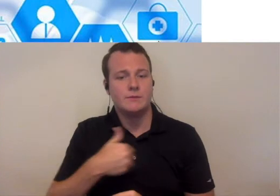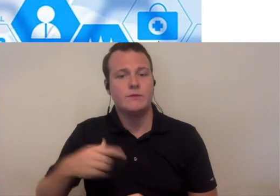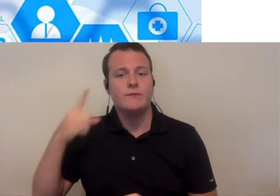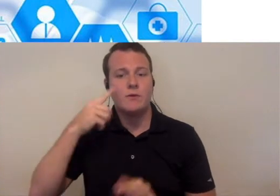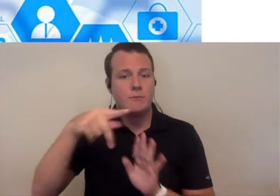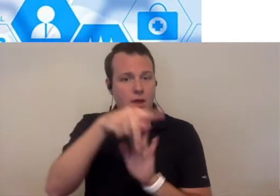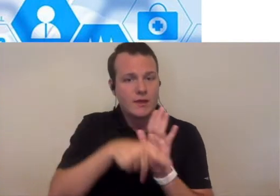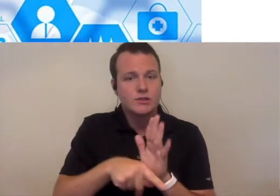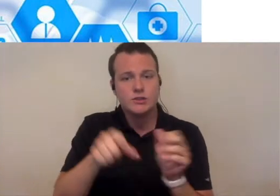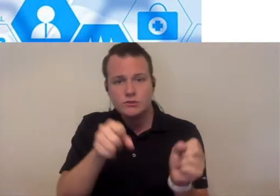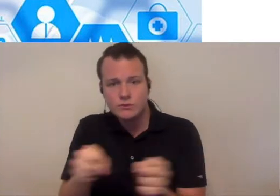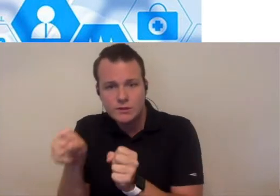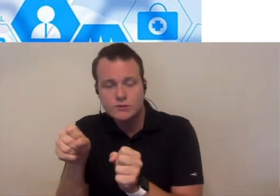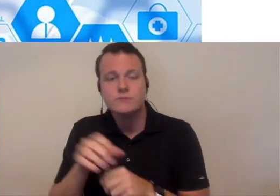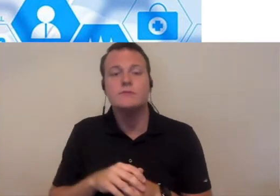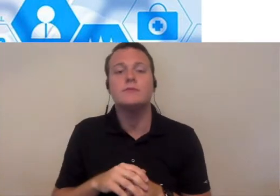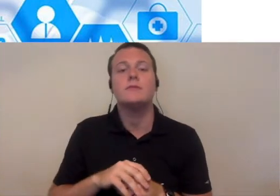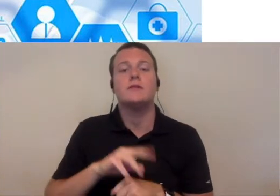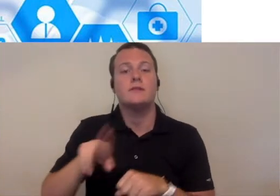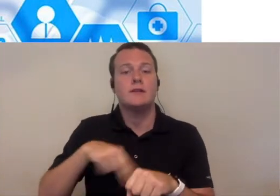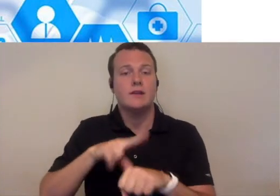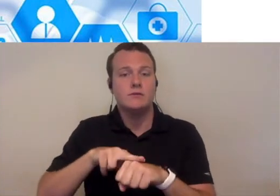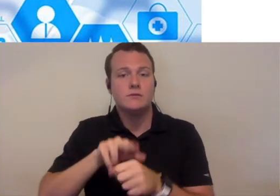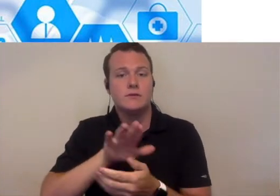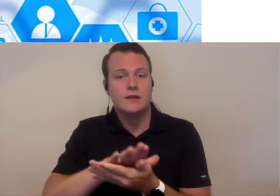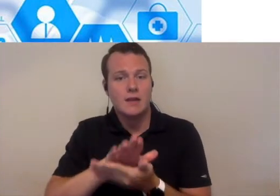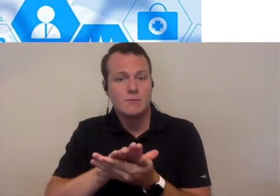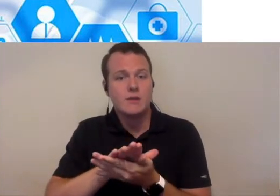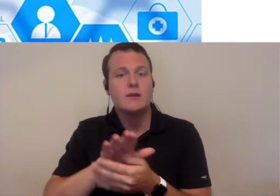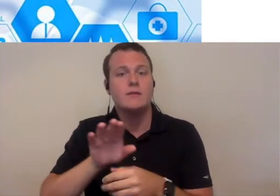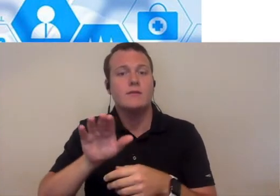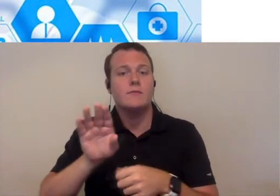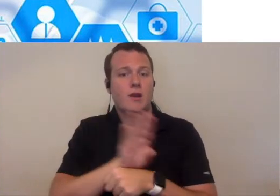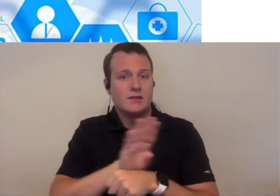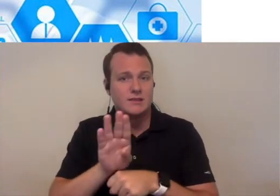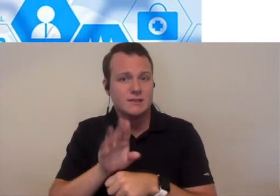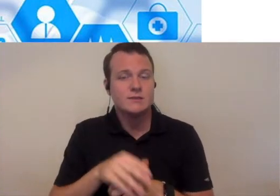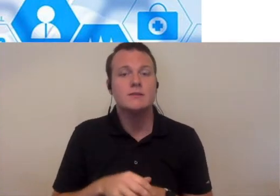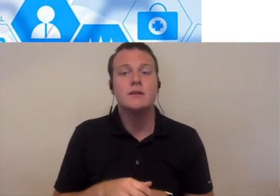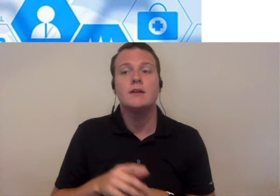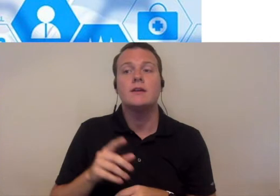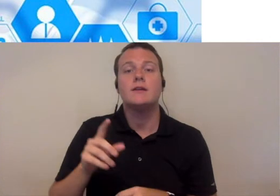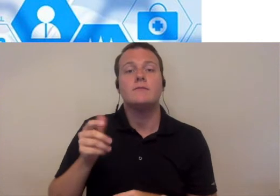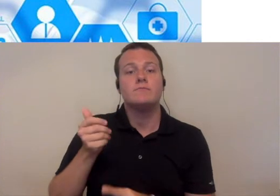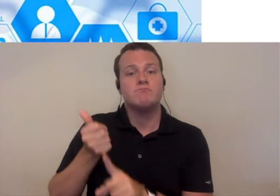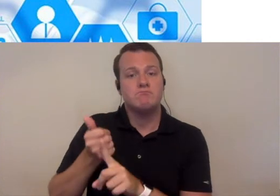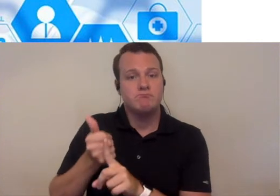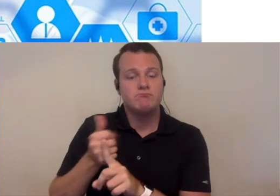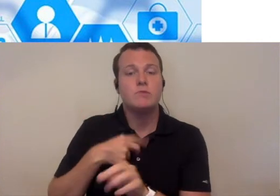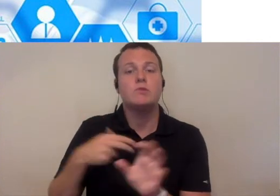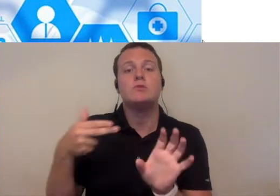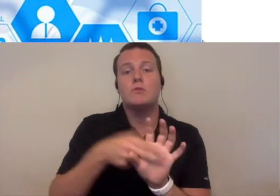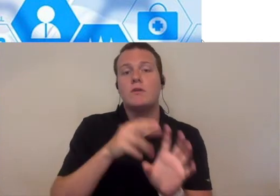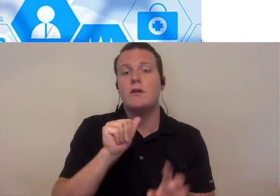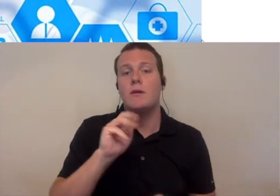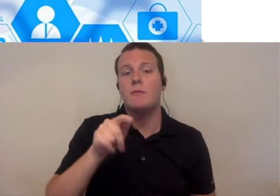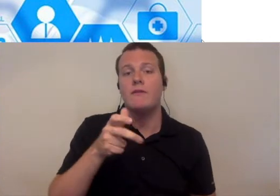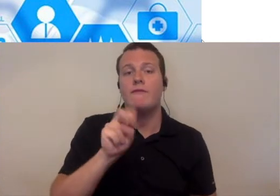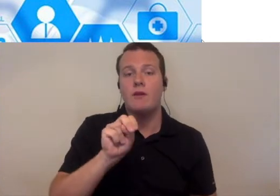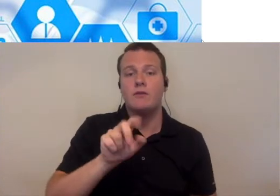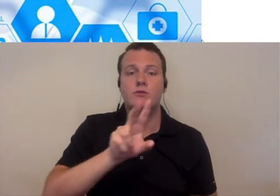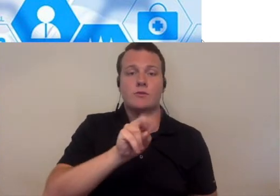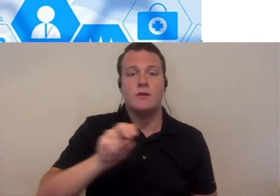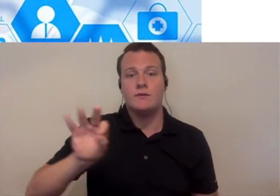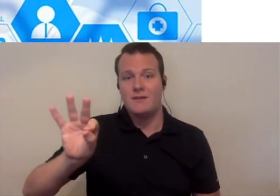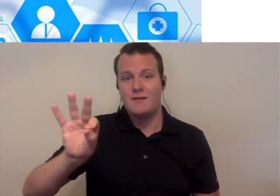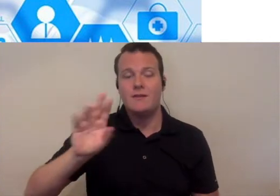and Strategy, National Academy of Practice. Dr. Tedeschi joined the Amplifon Group in 2009